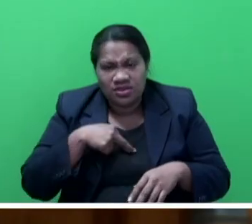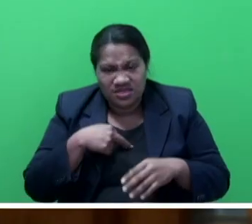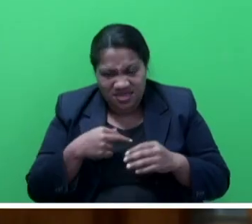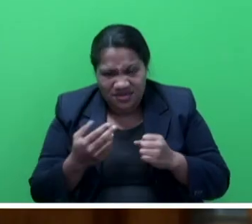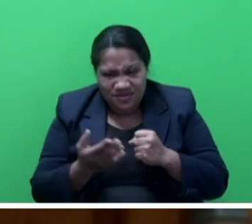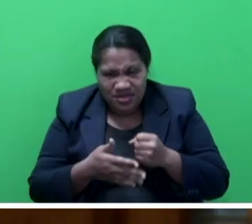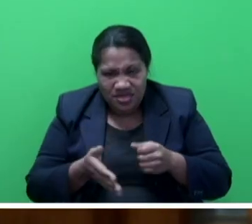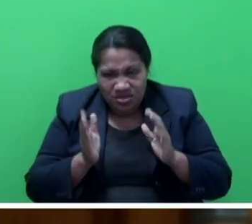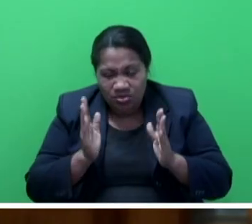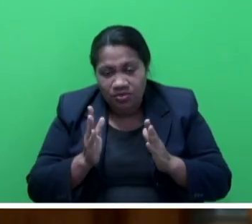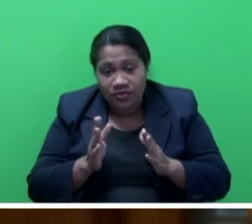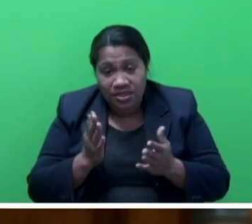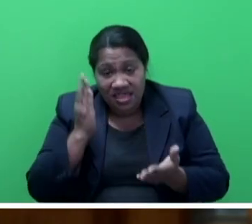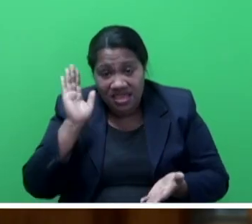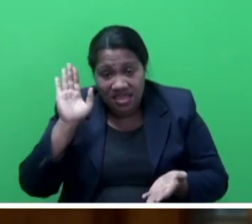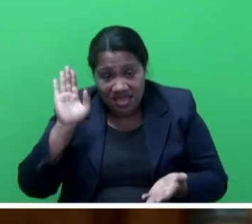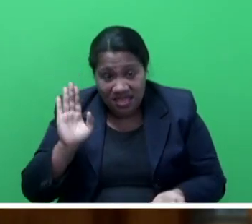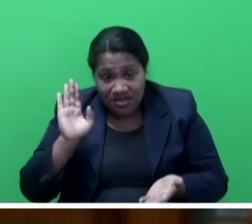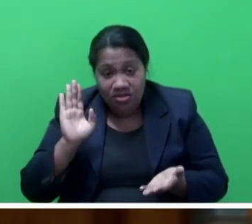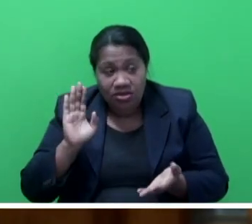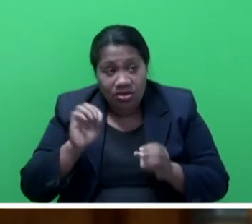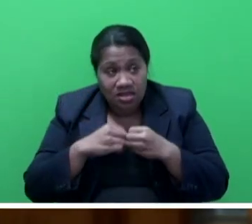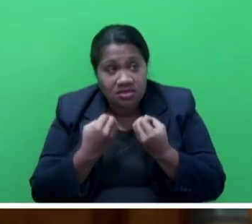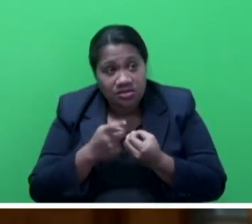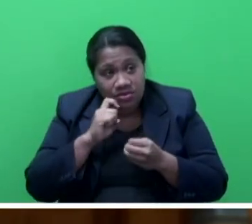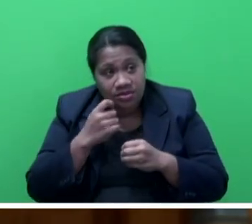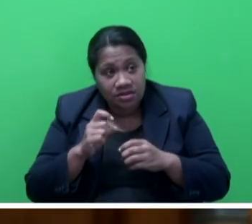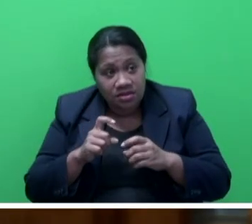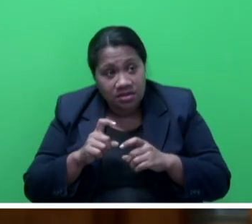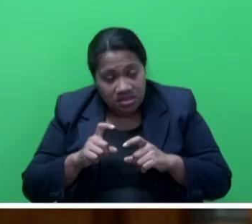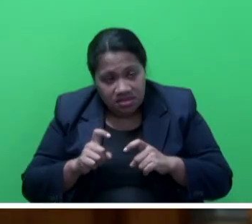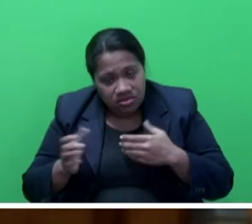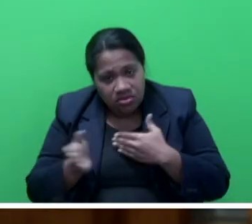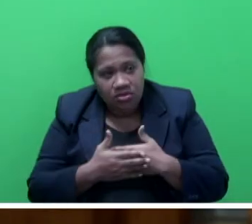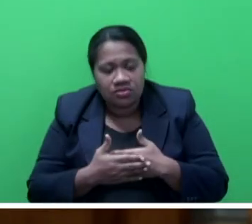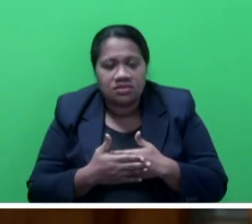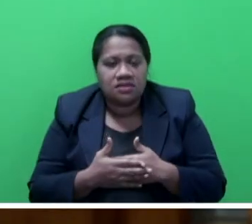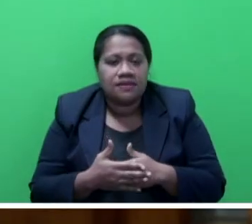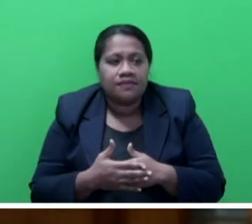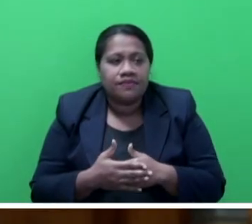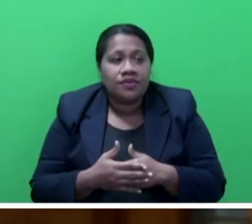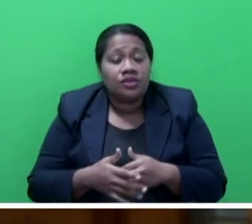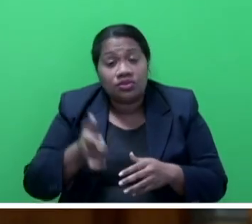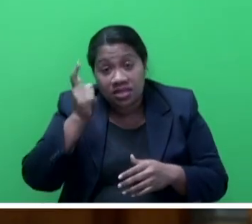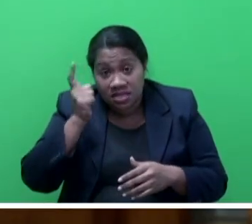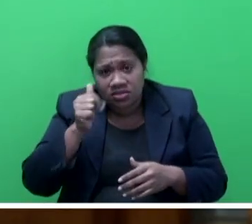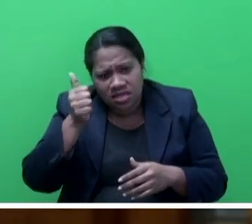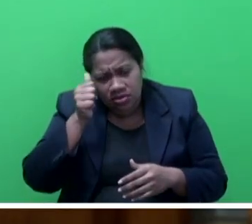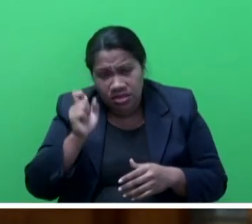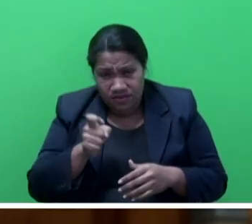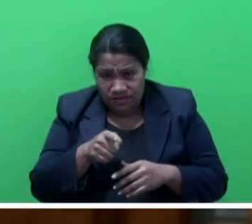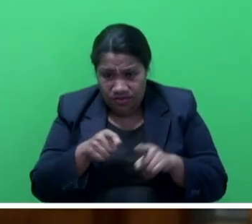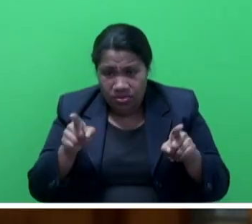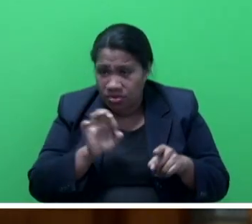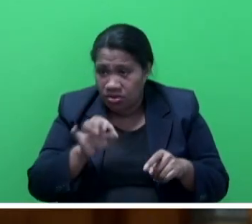the Hindu faith-based organization will remain closed, as has been our usual practice. To the teachers, I know if you are not teaching in these